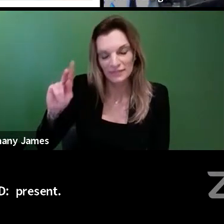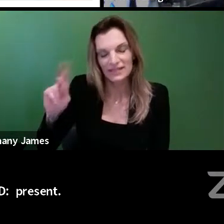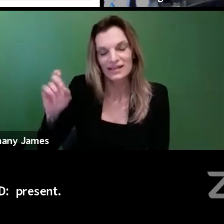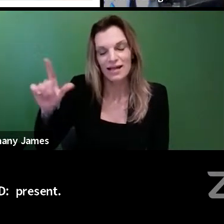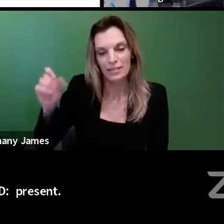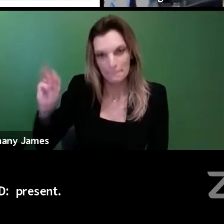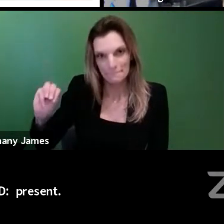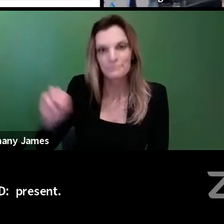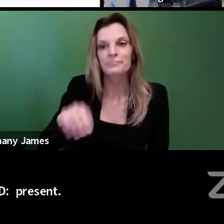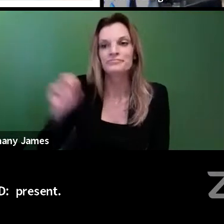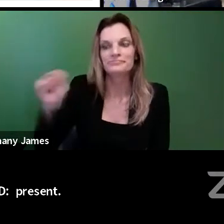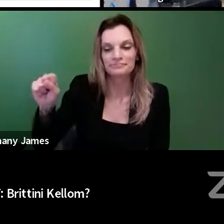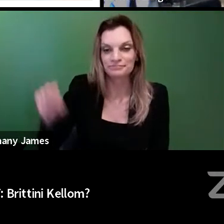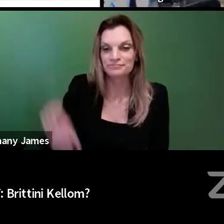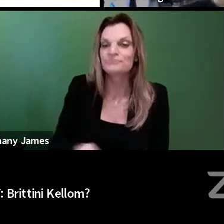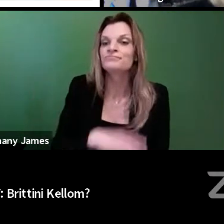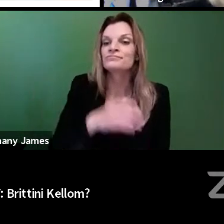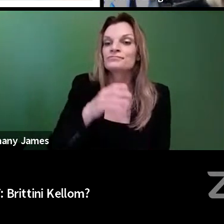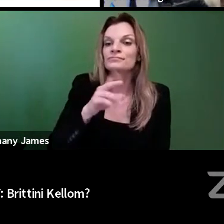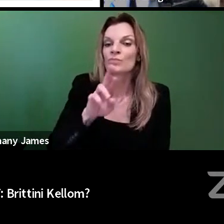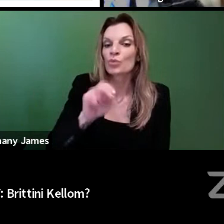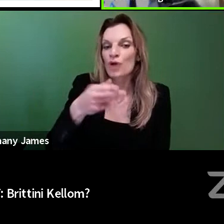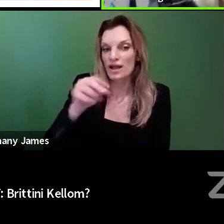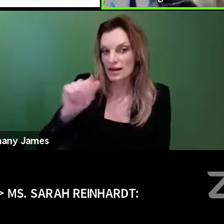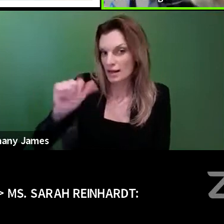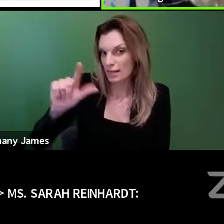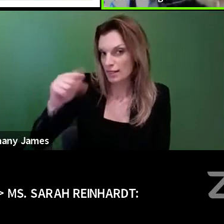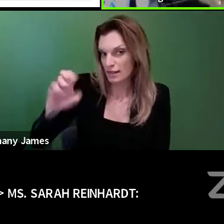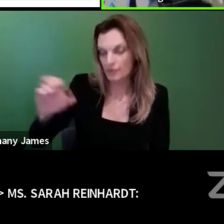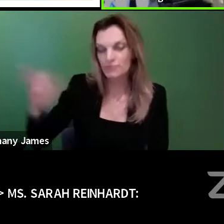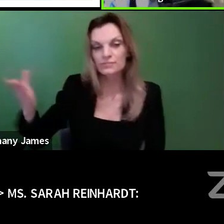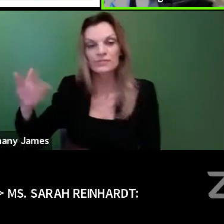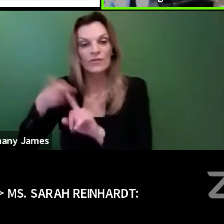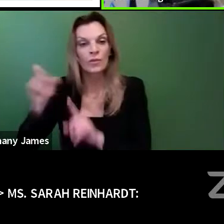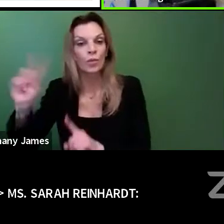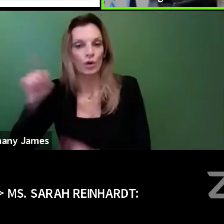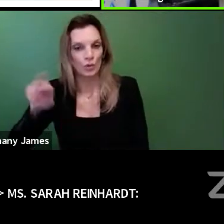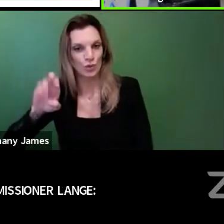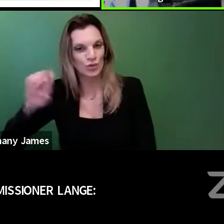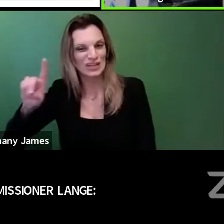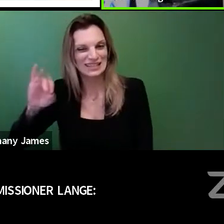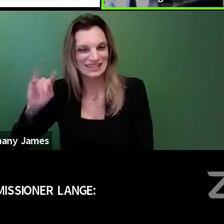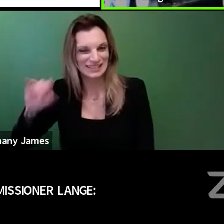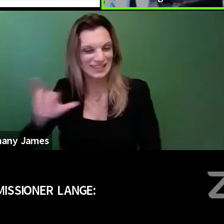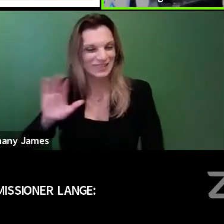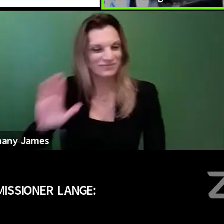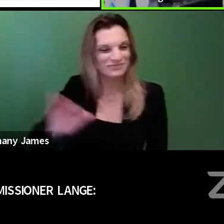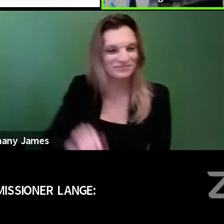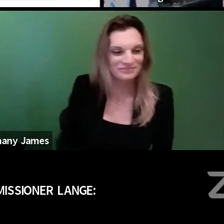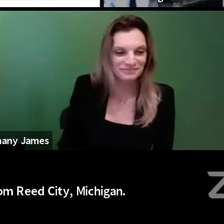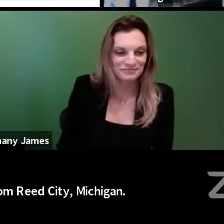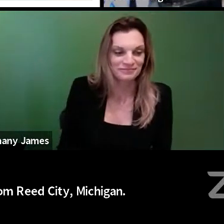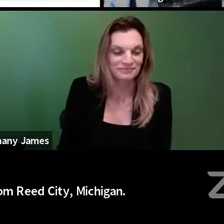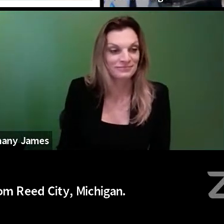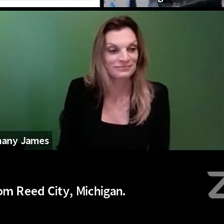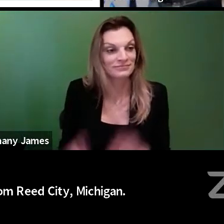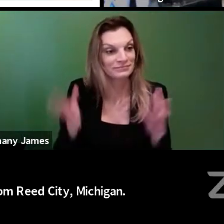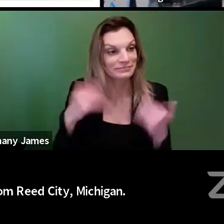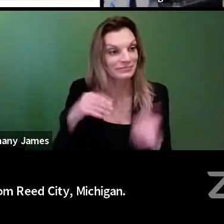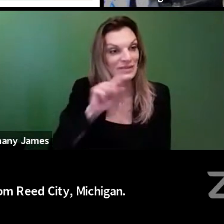Present. Rhonda Lang. Present, attending remotely from Reed City, Michigan. Steve